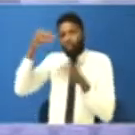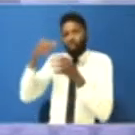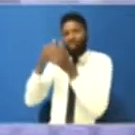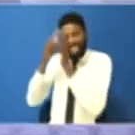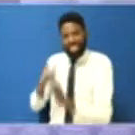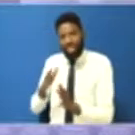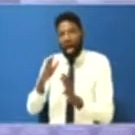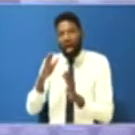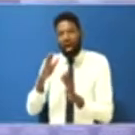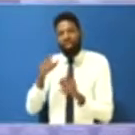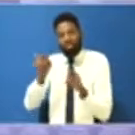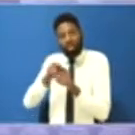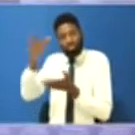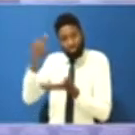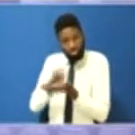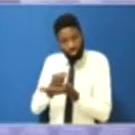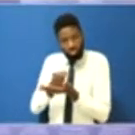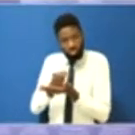foreign